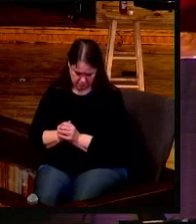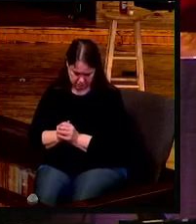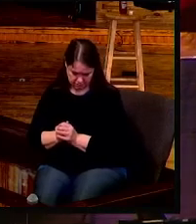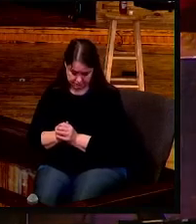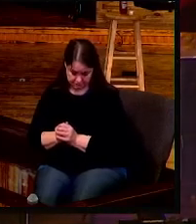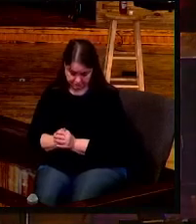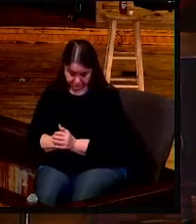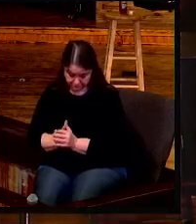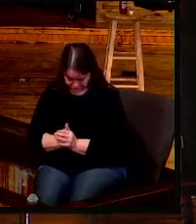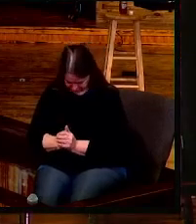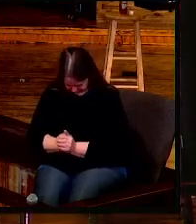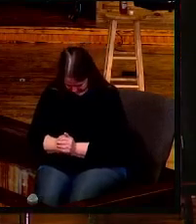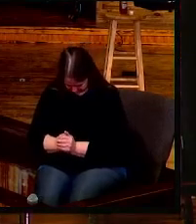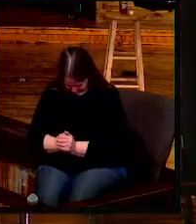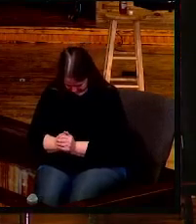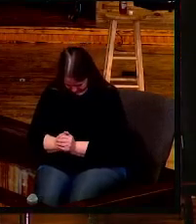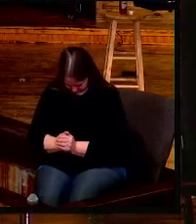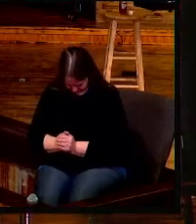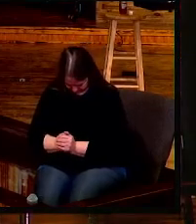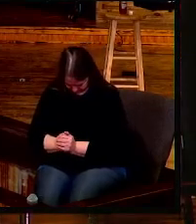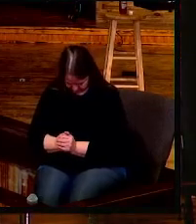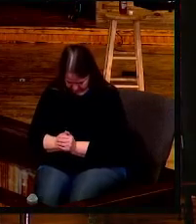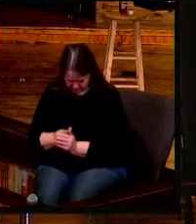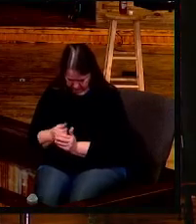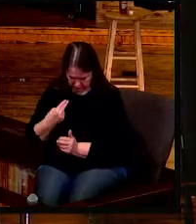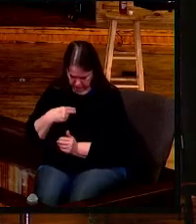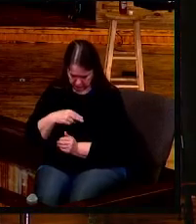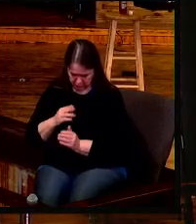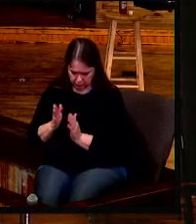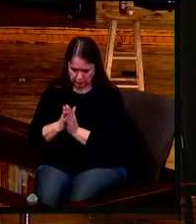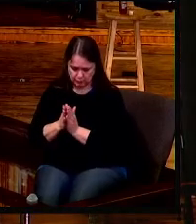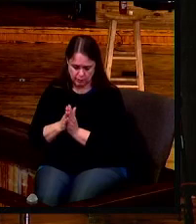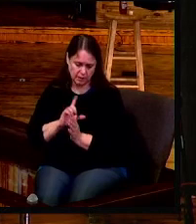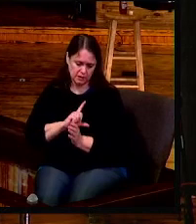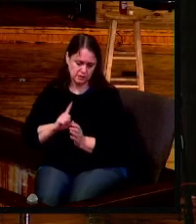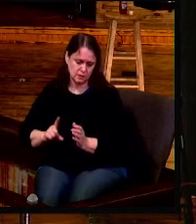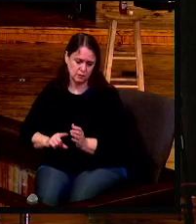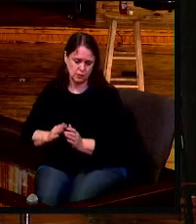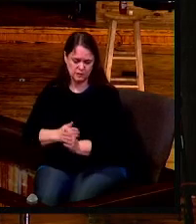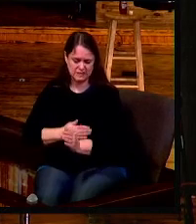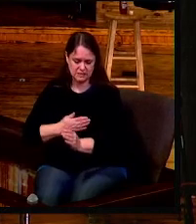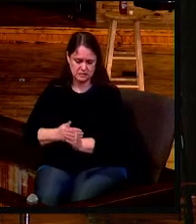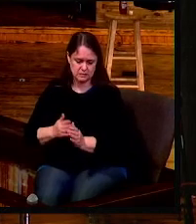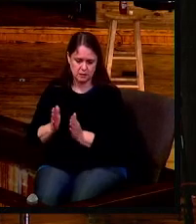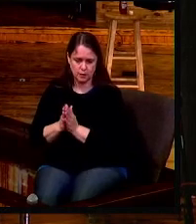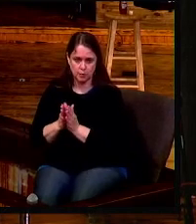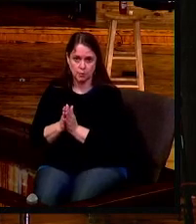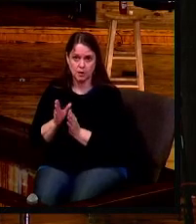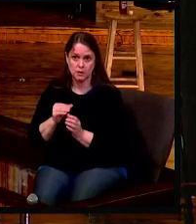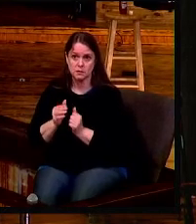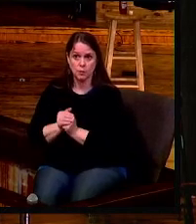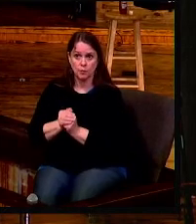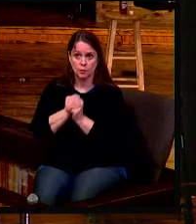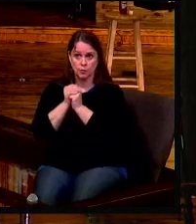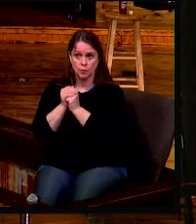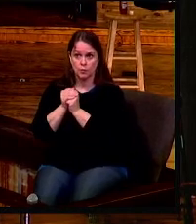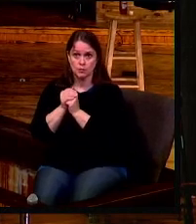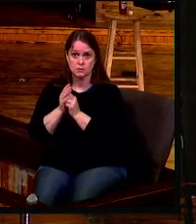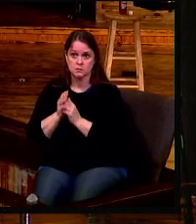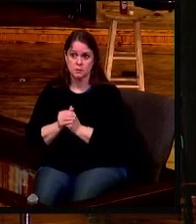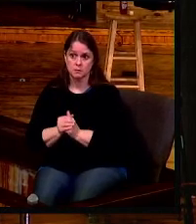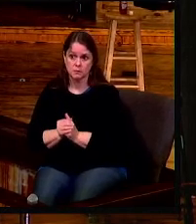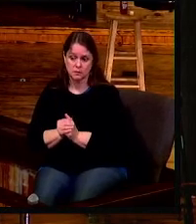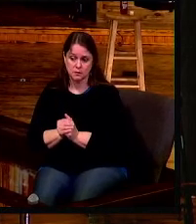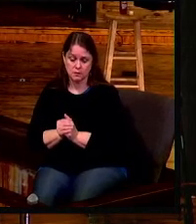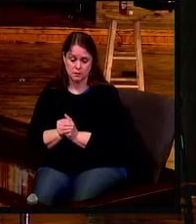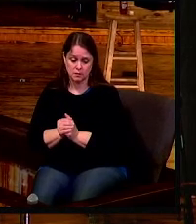So many times we'll come here and we'll praise the Lord, sing his praise and worship during songs, and we'll take the message, and then when